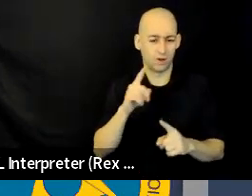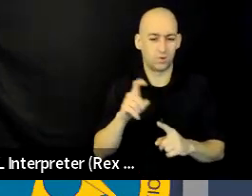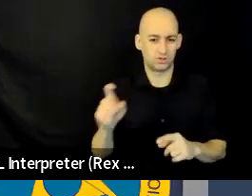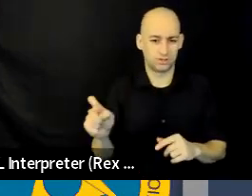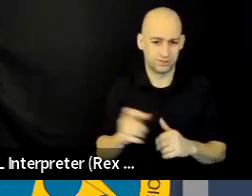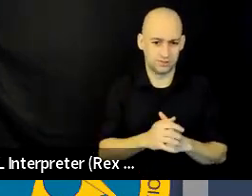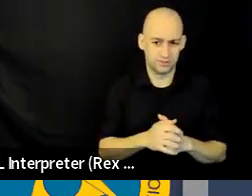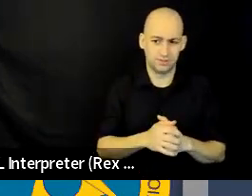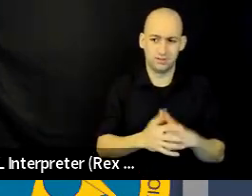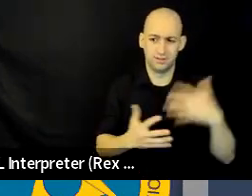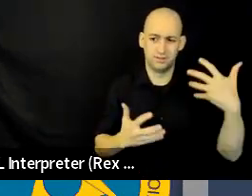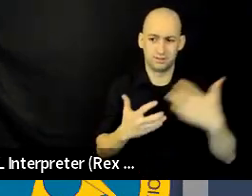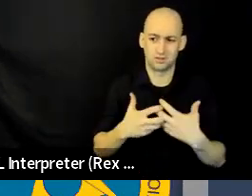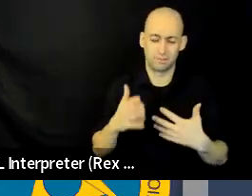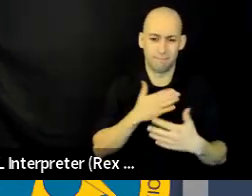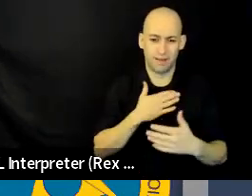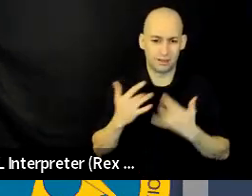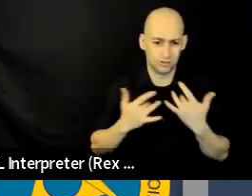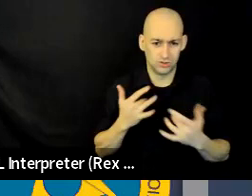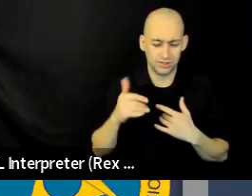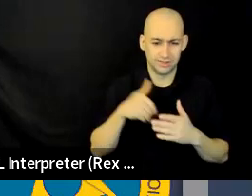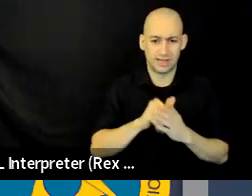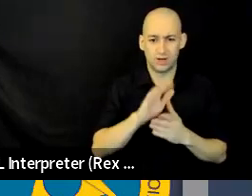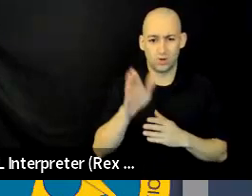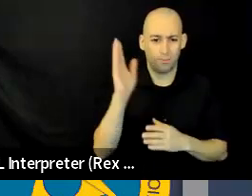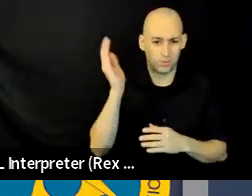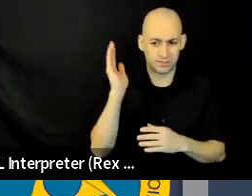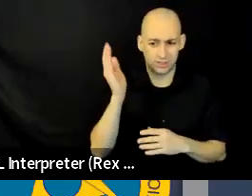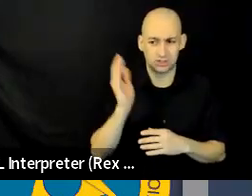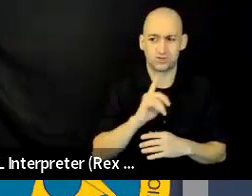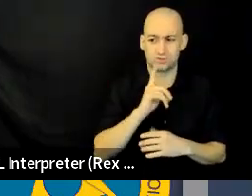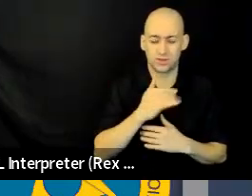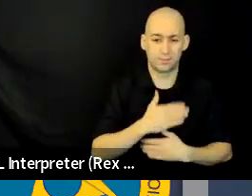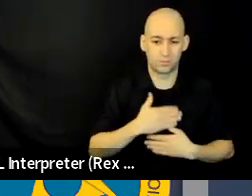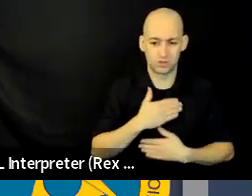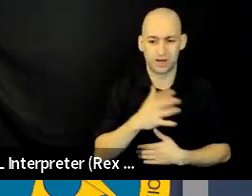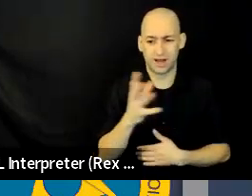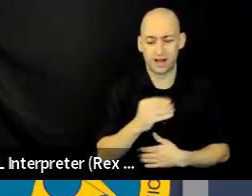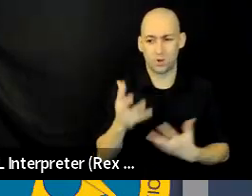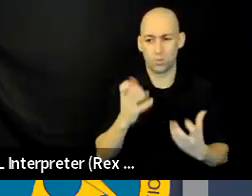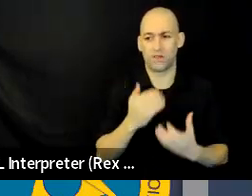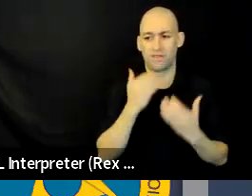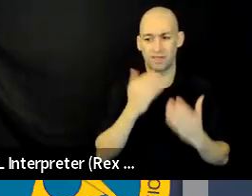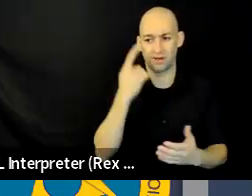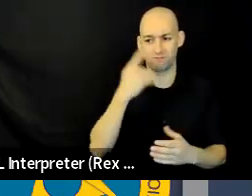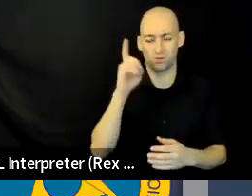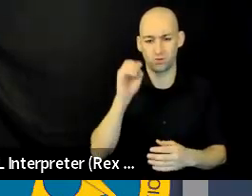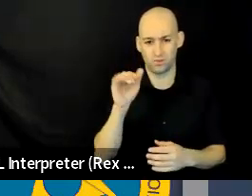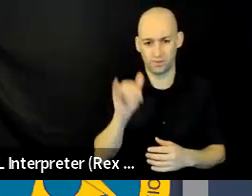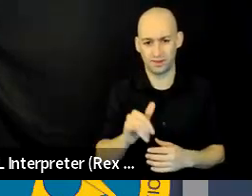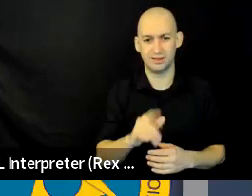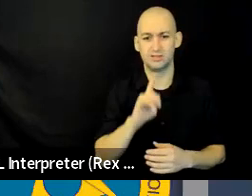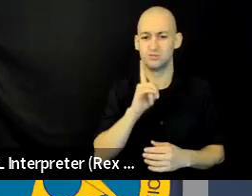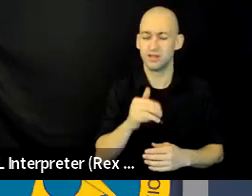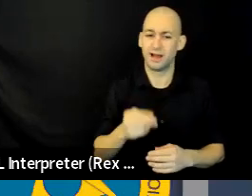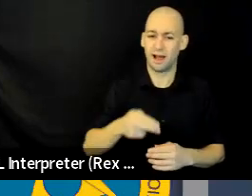and incorporating my concerns into your presentation. I really do appreciate it, and I want to thank you for doing that. This is a very high